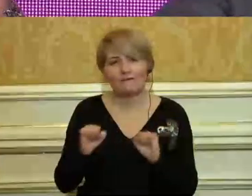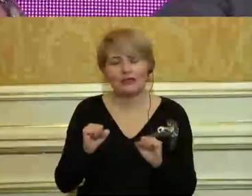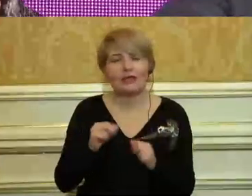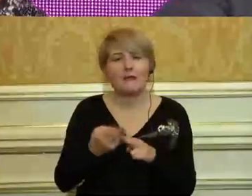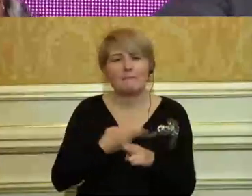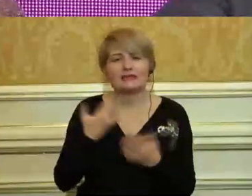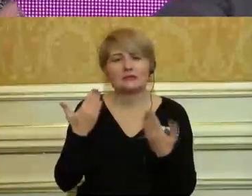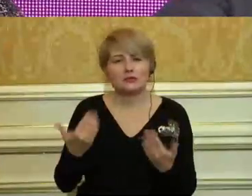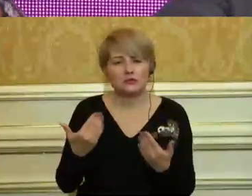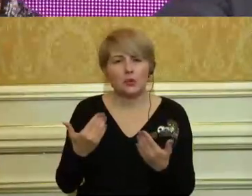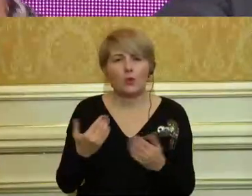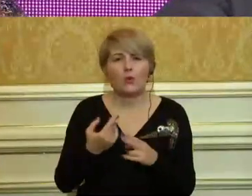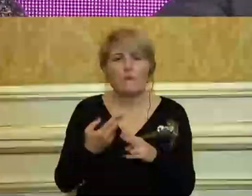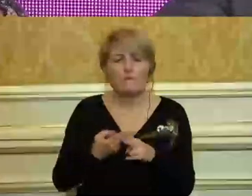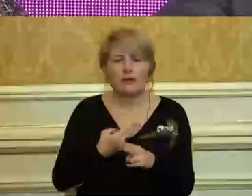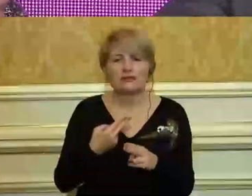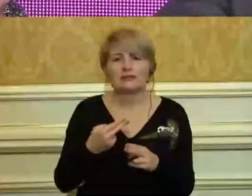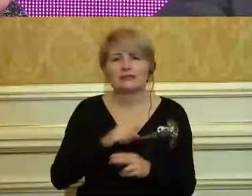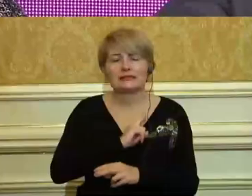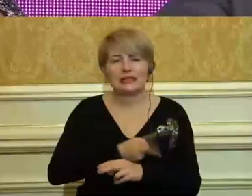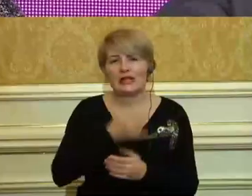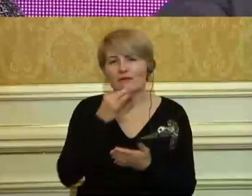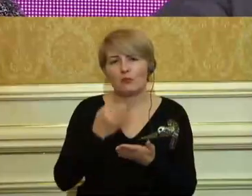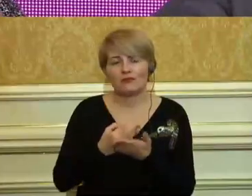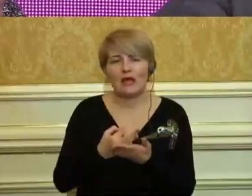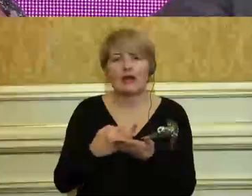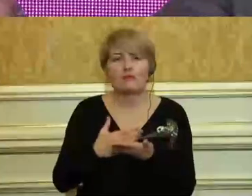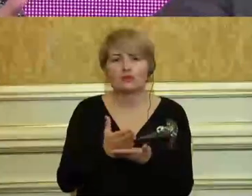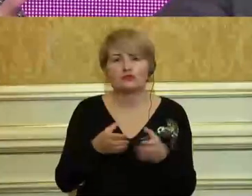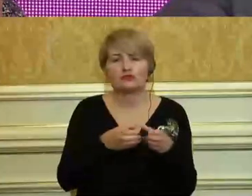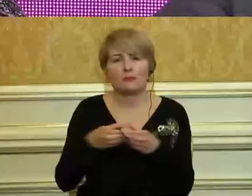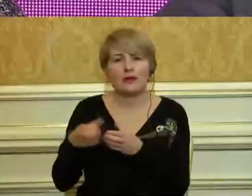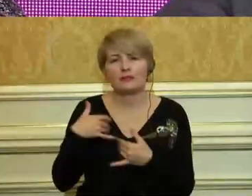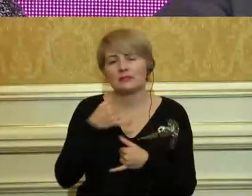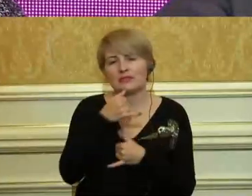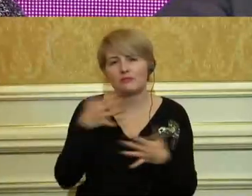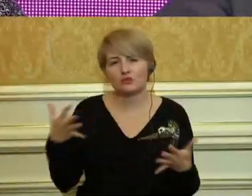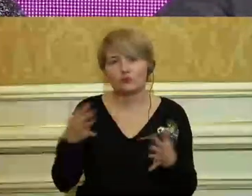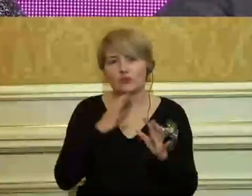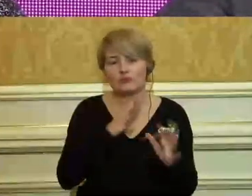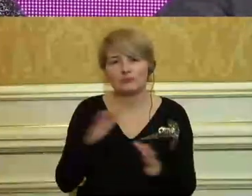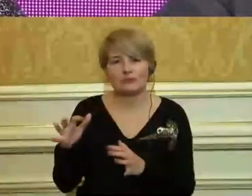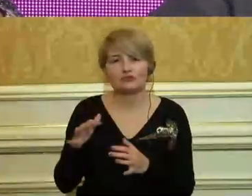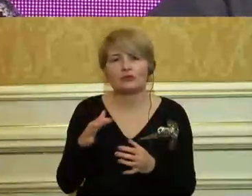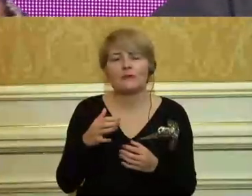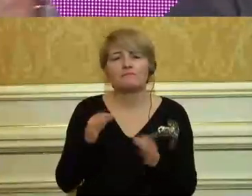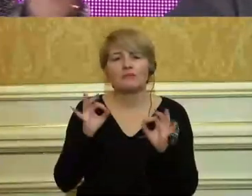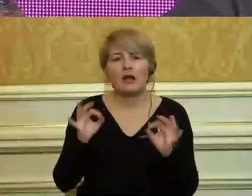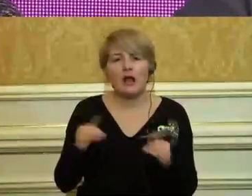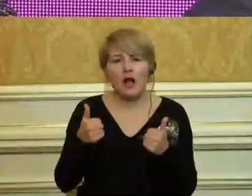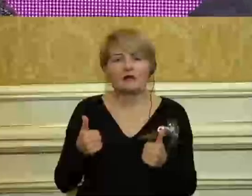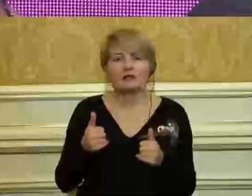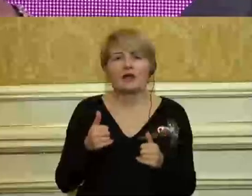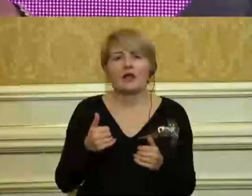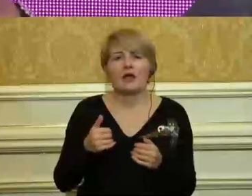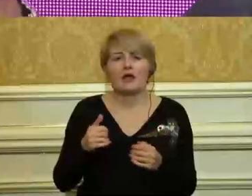strong, responsible political parties, would not be good governance, would not be even gender